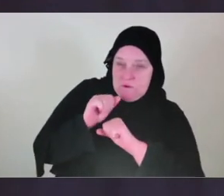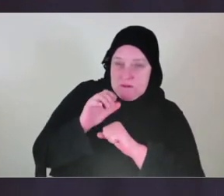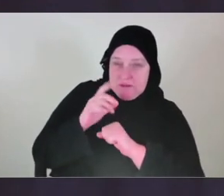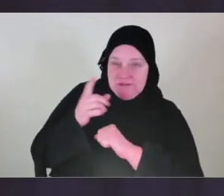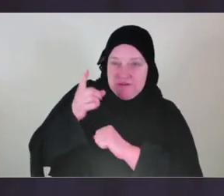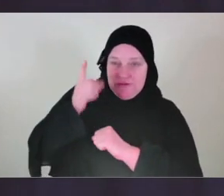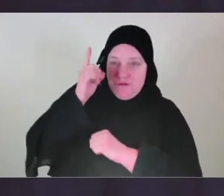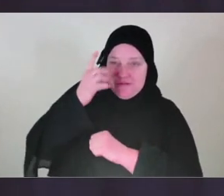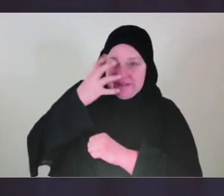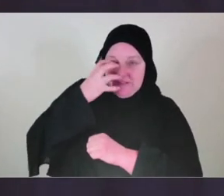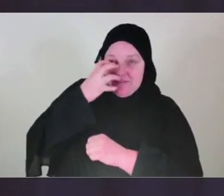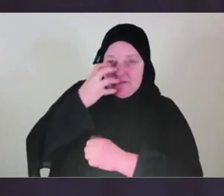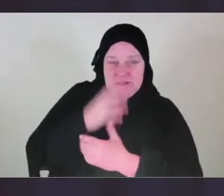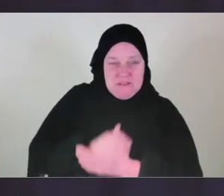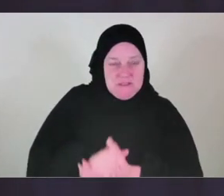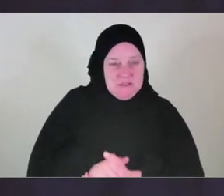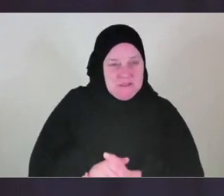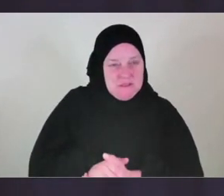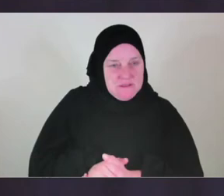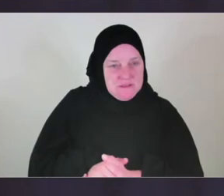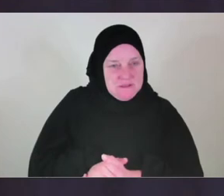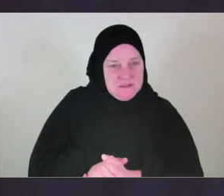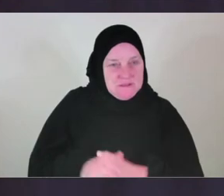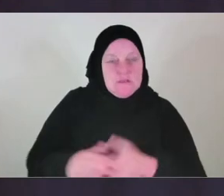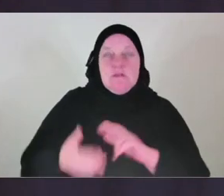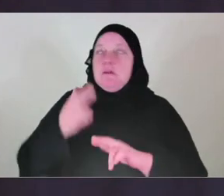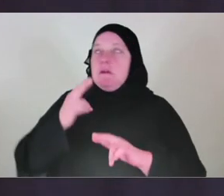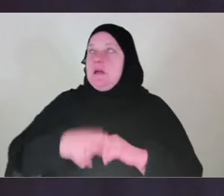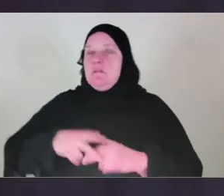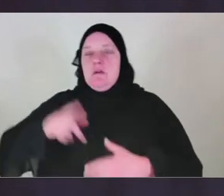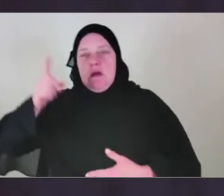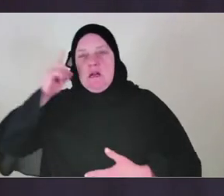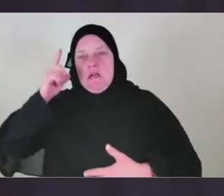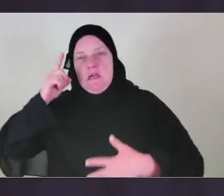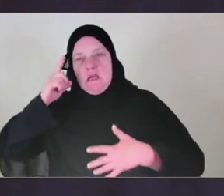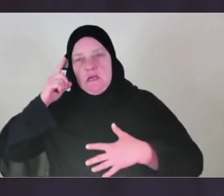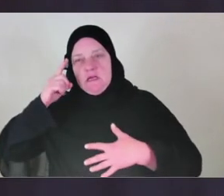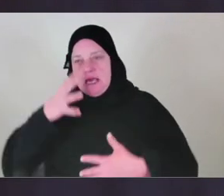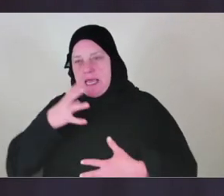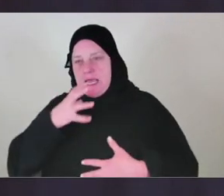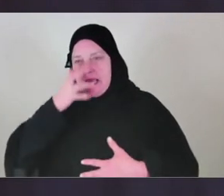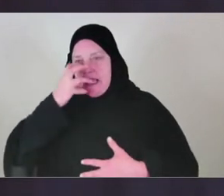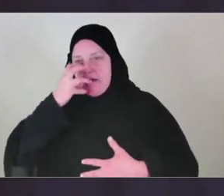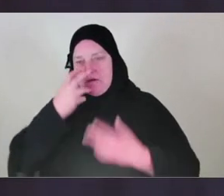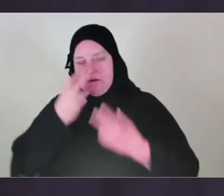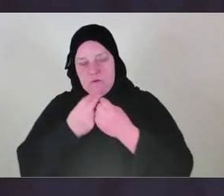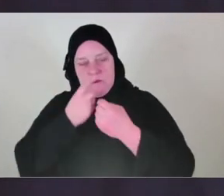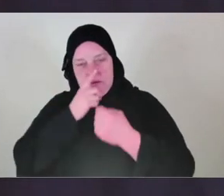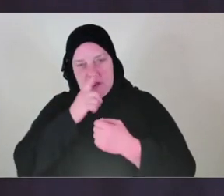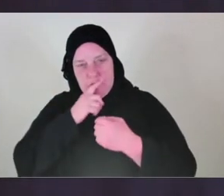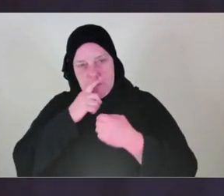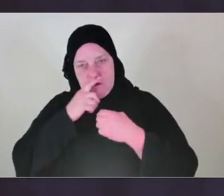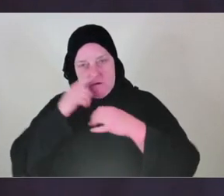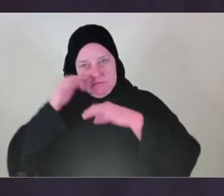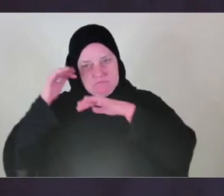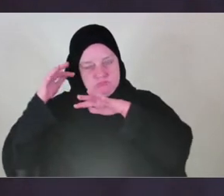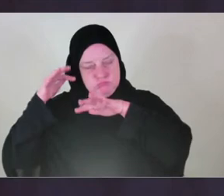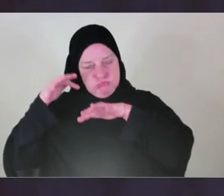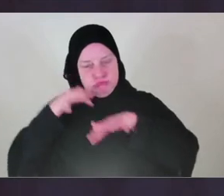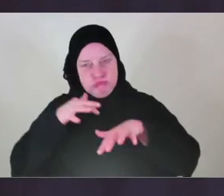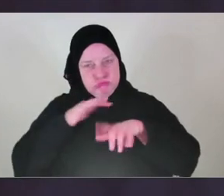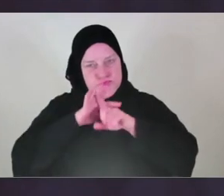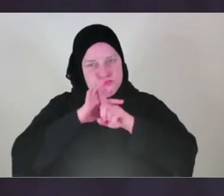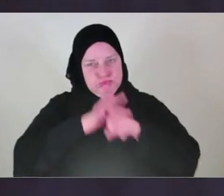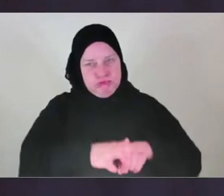al-Khattab. So if the wrath falls down upon the people, he said everyone will be punished except Umar. What is the